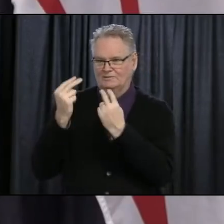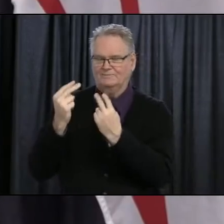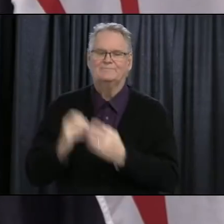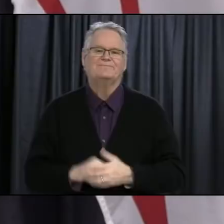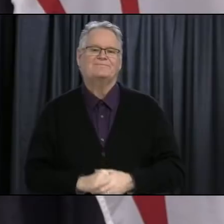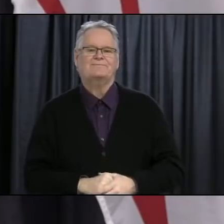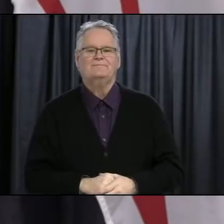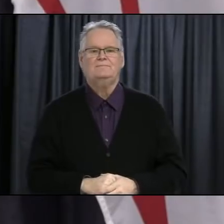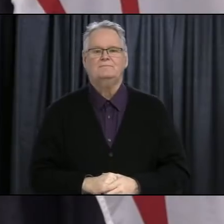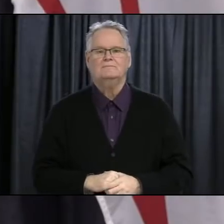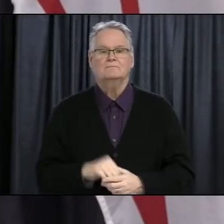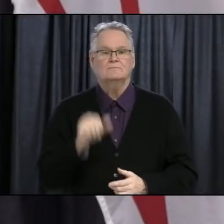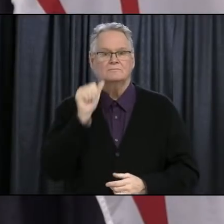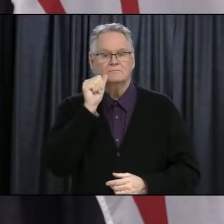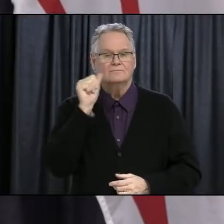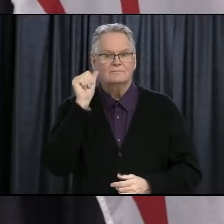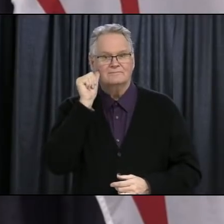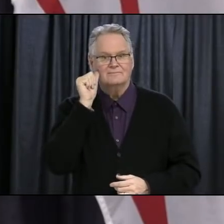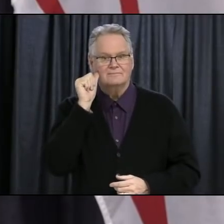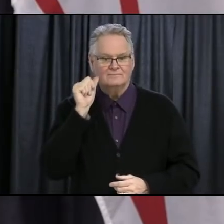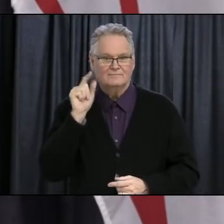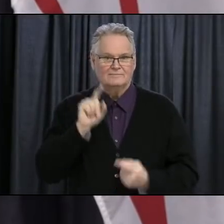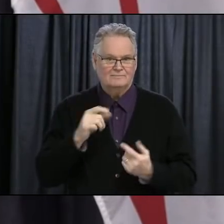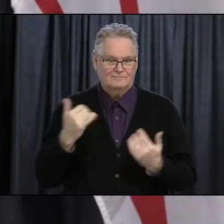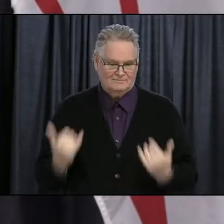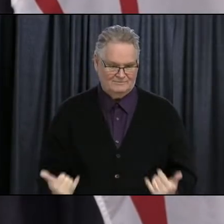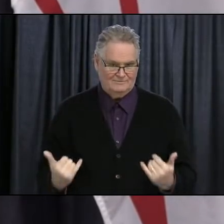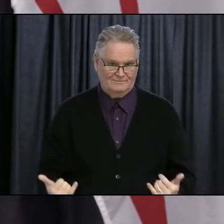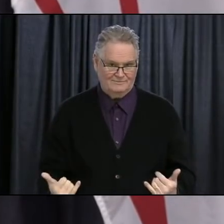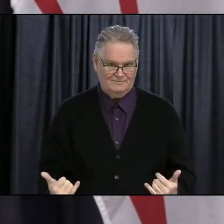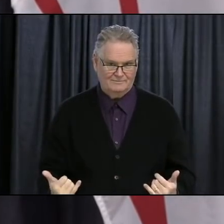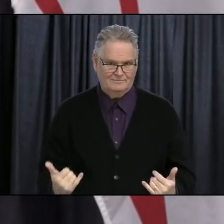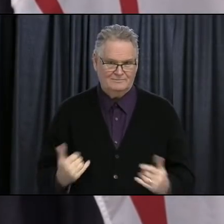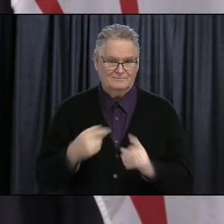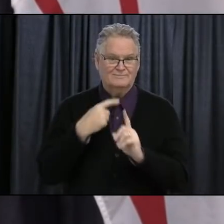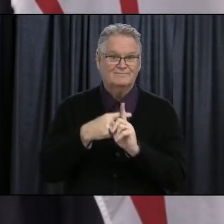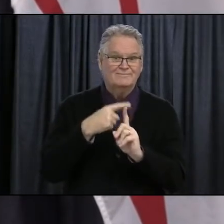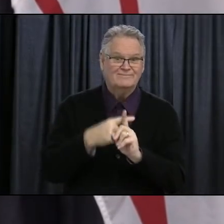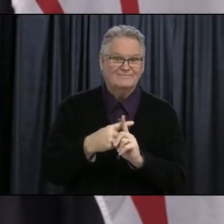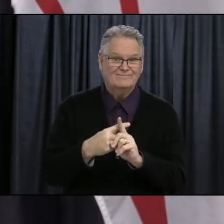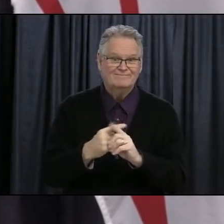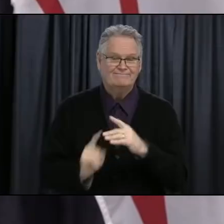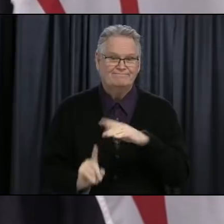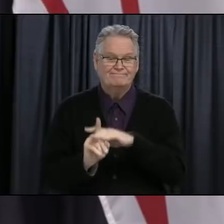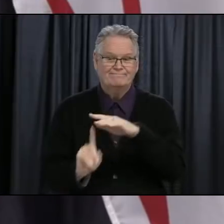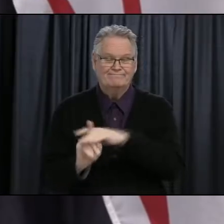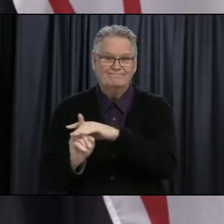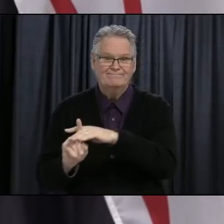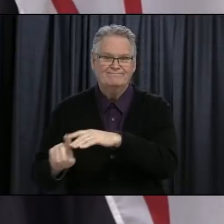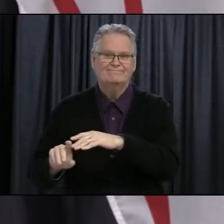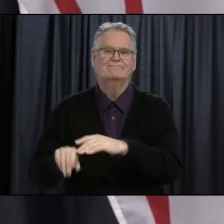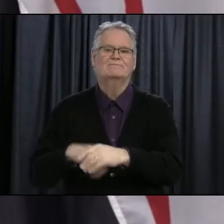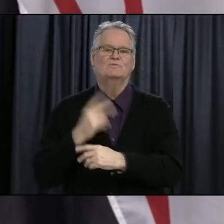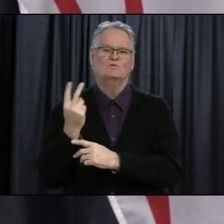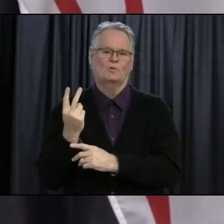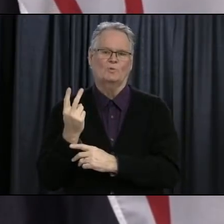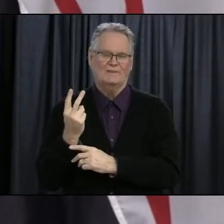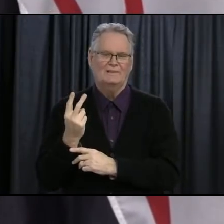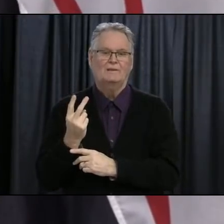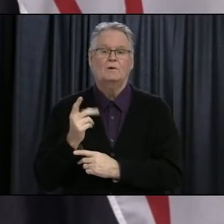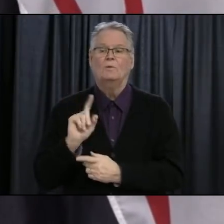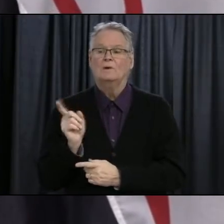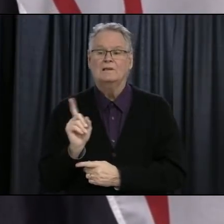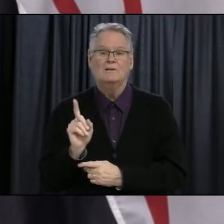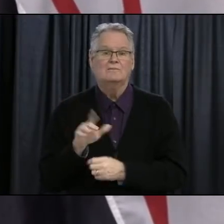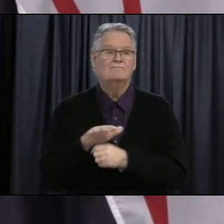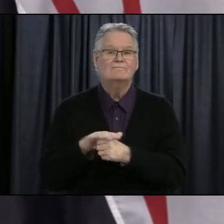Since the media advisory yesterday, we have 2 new confirmed cases of COVID-19 in our province, both in Eastern Health, both